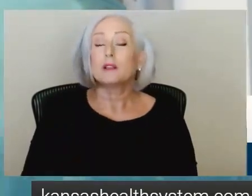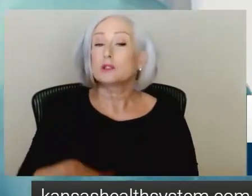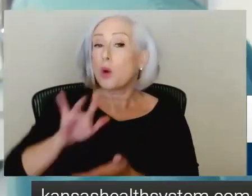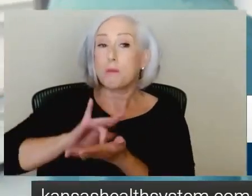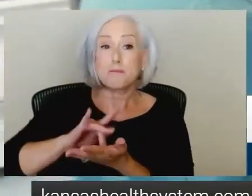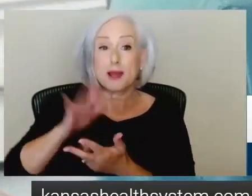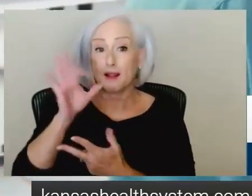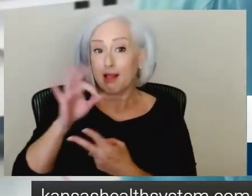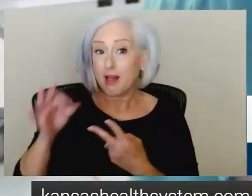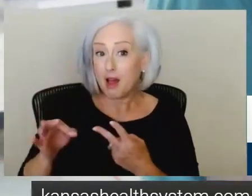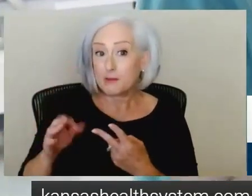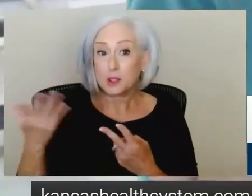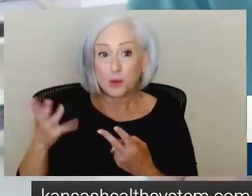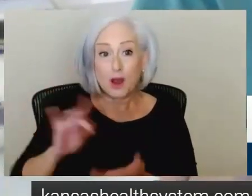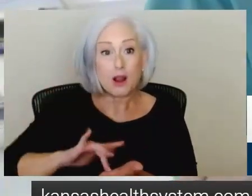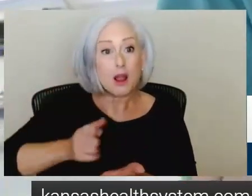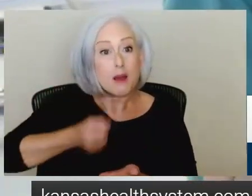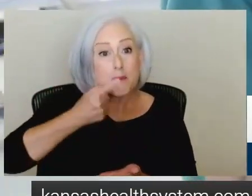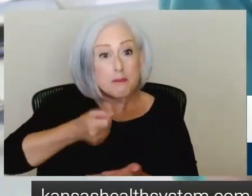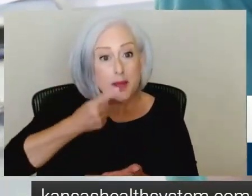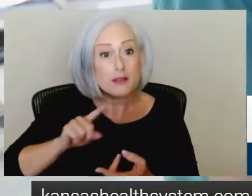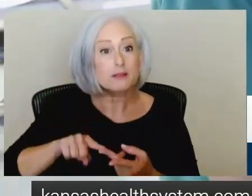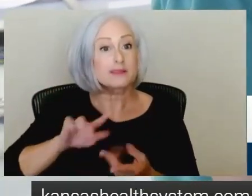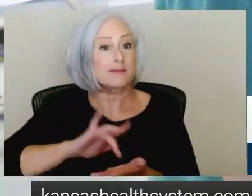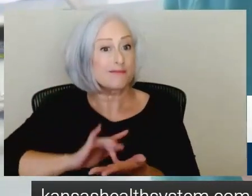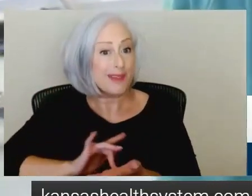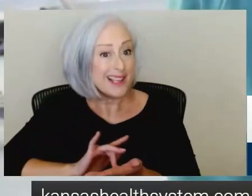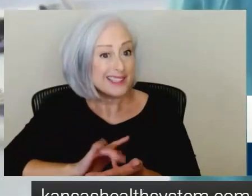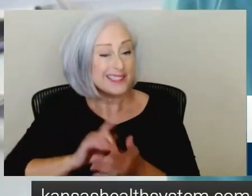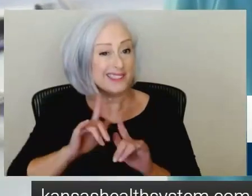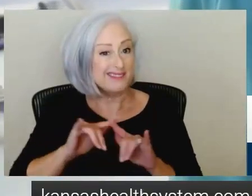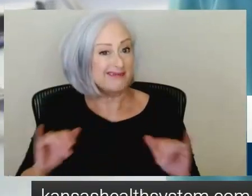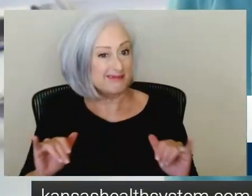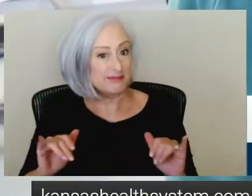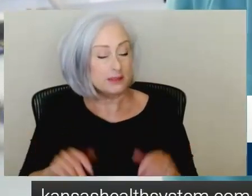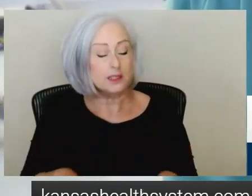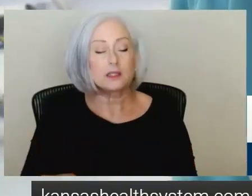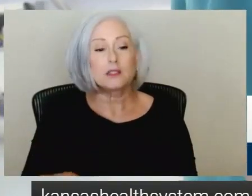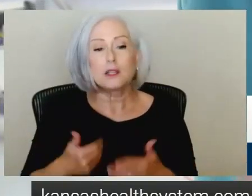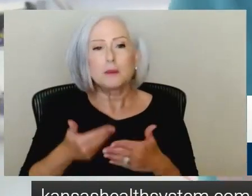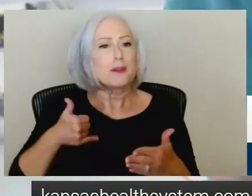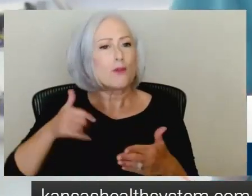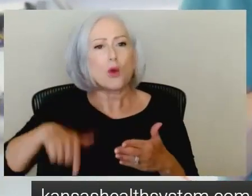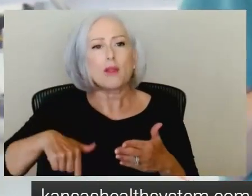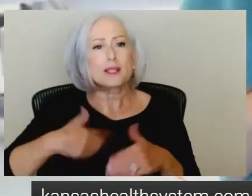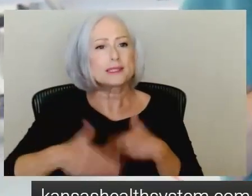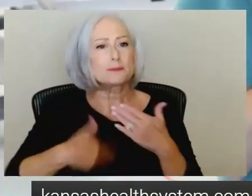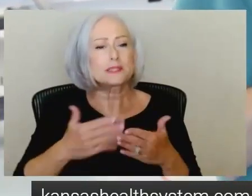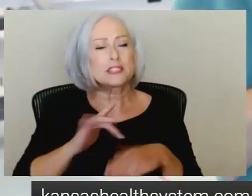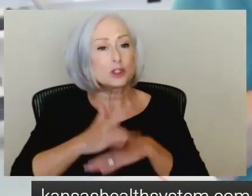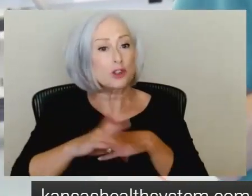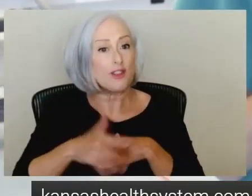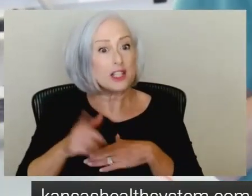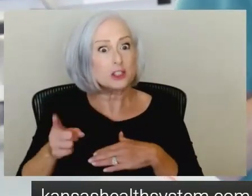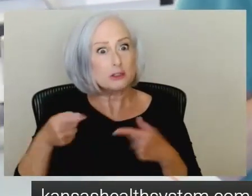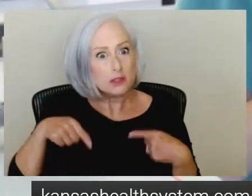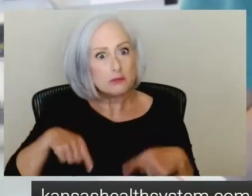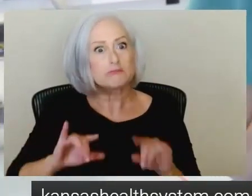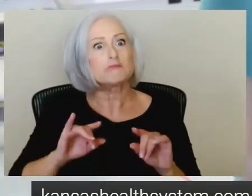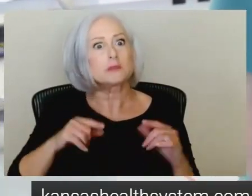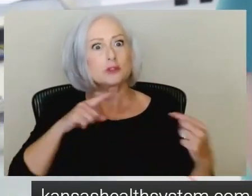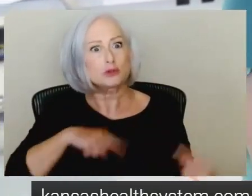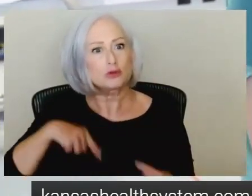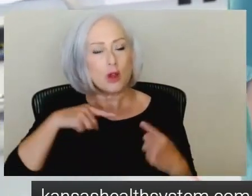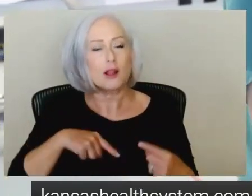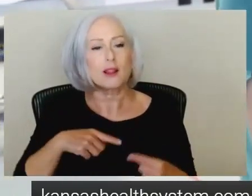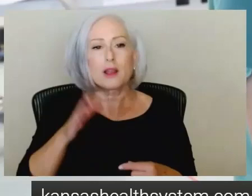be pills and medications and things of that nature. But before this procedure was available, she was really struggling. You're going to hear from her in a little